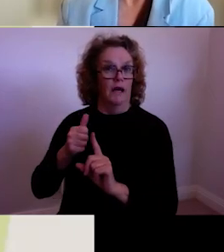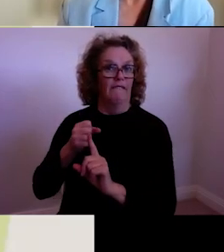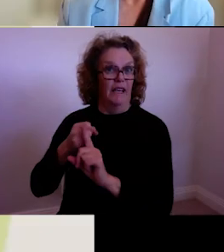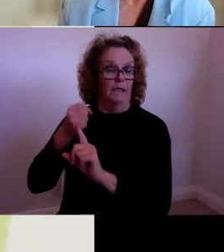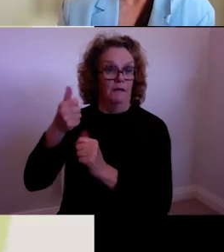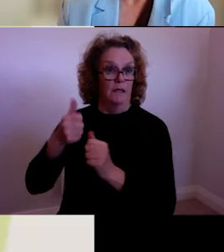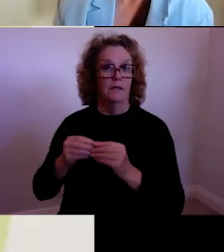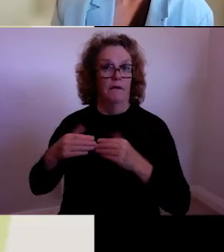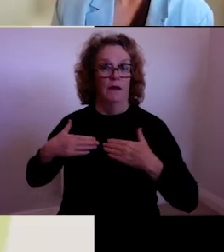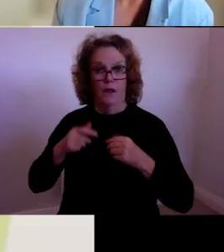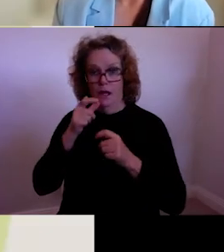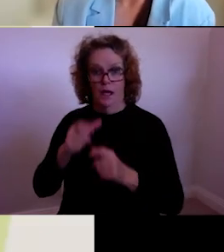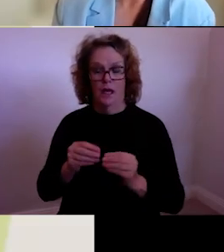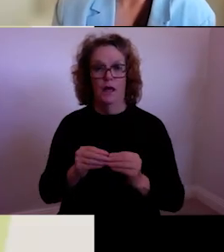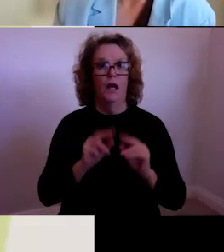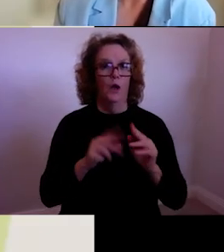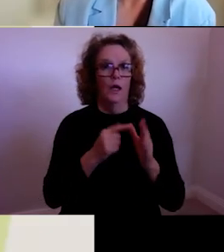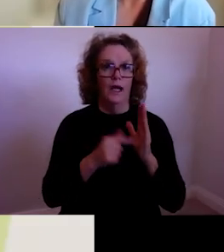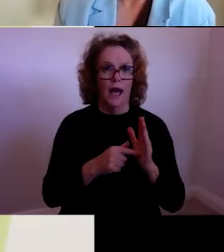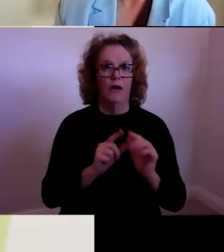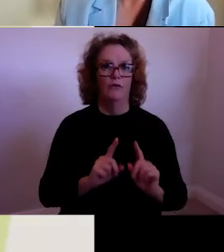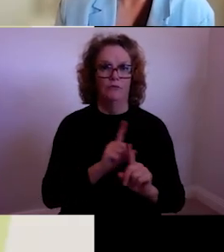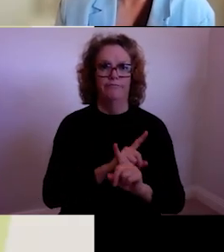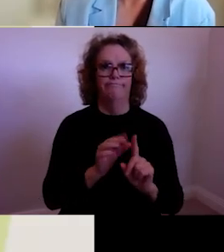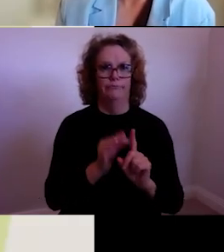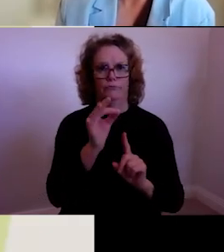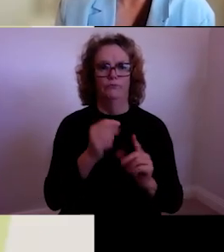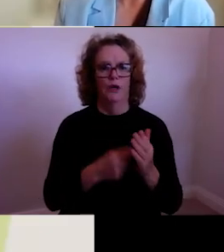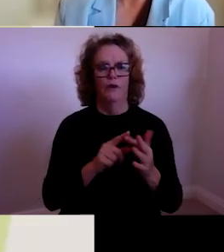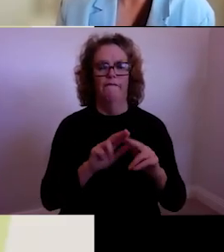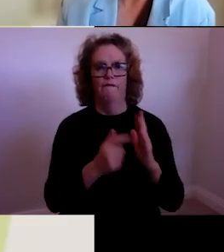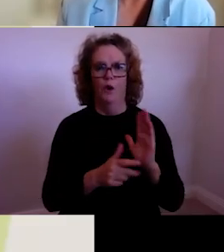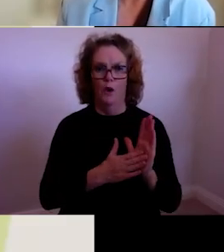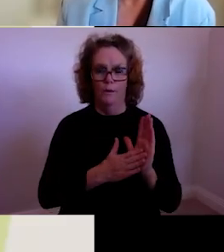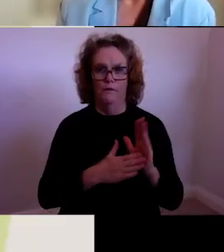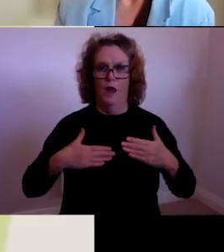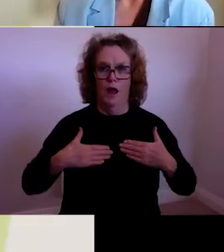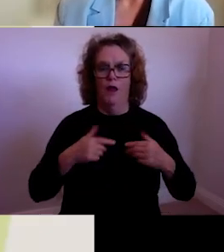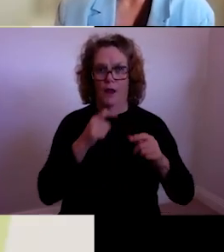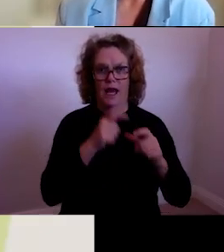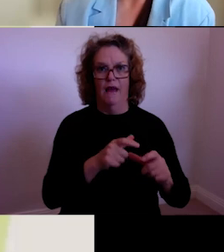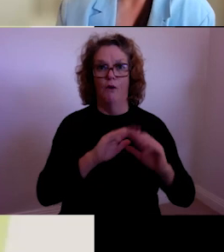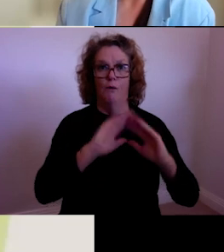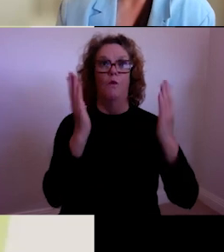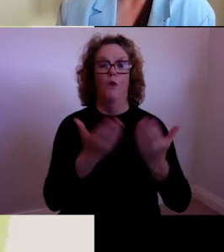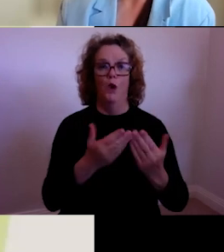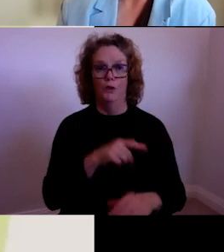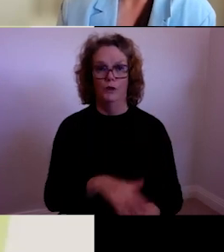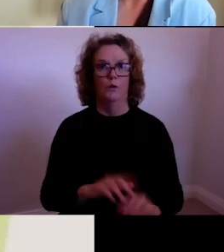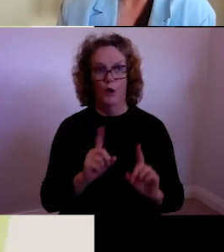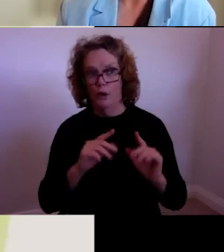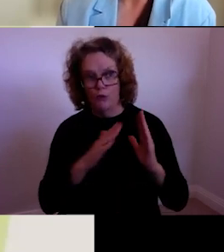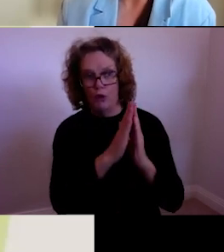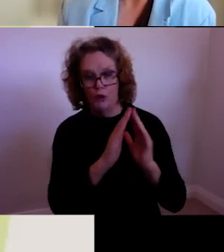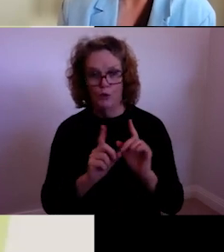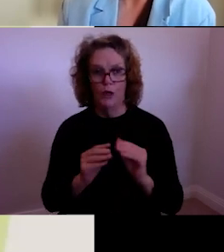health system reforms and approaches to this from across the world. And we're also looking at